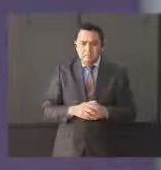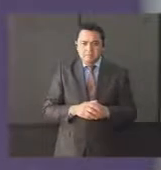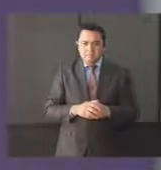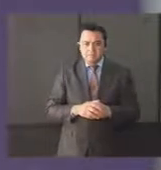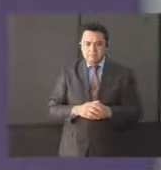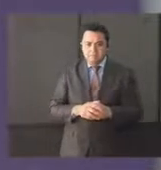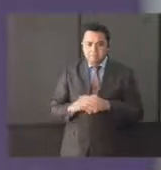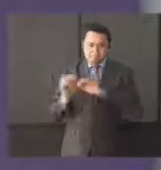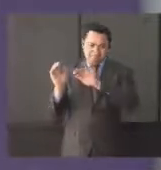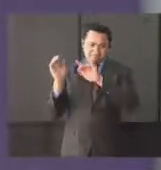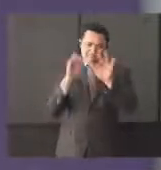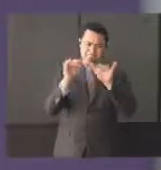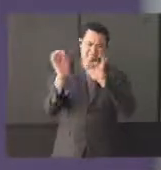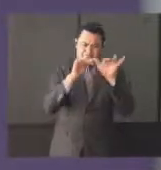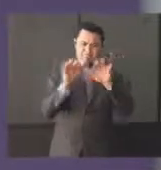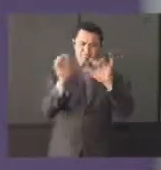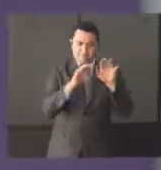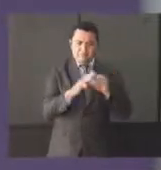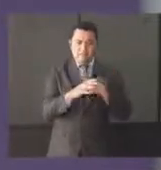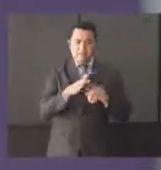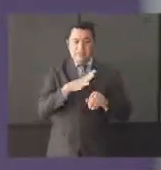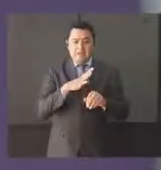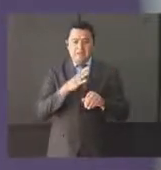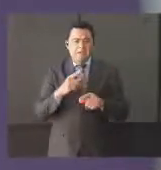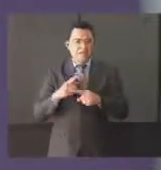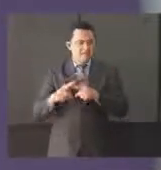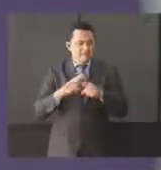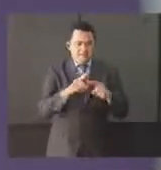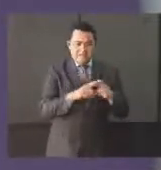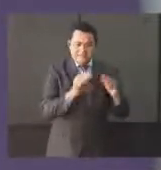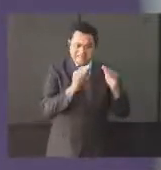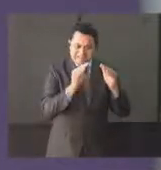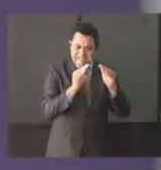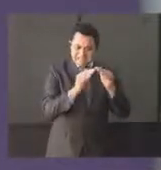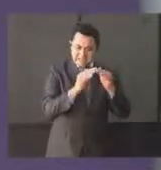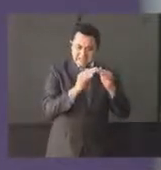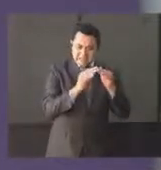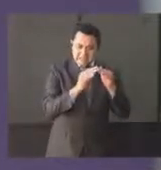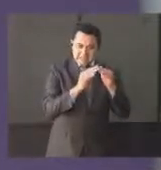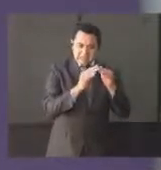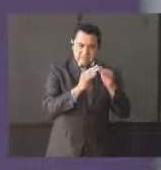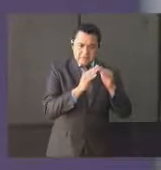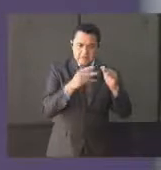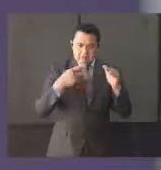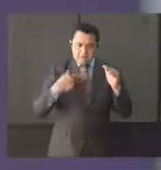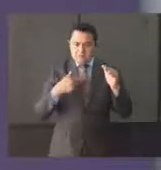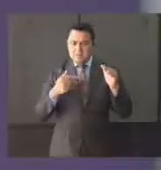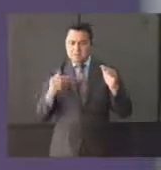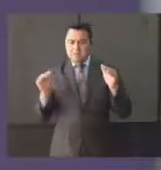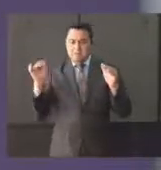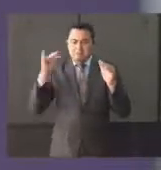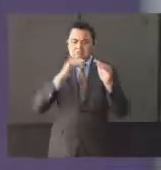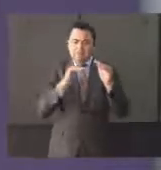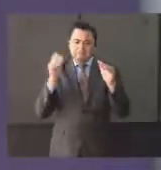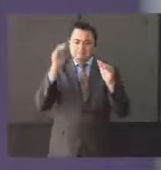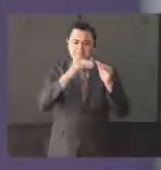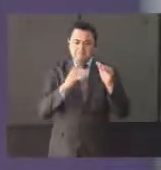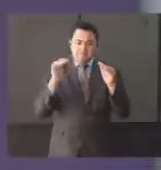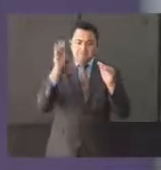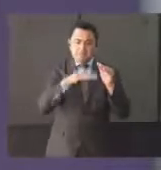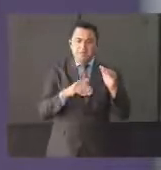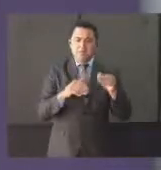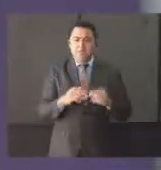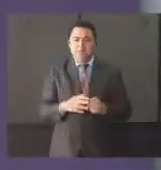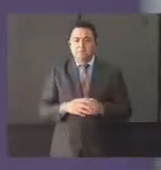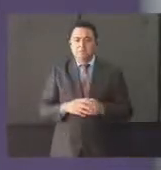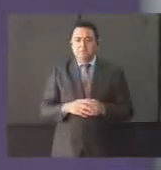Europe. And we have several shelters and receiving places